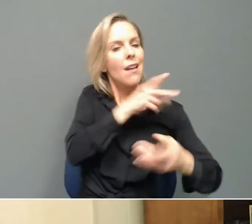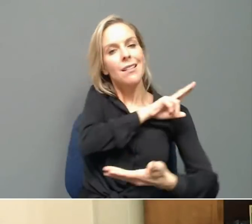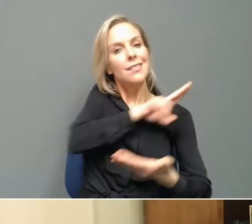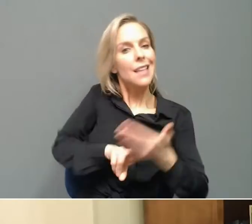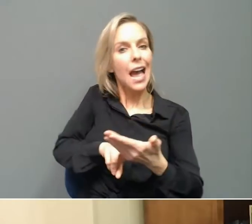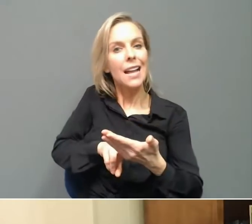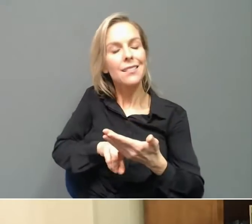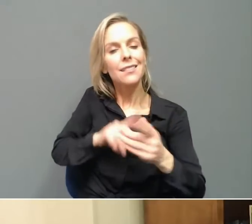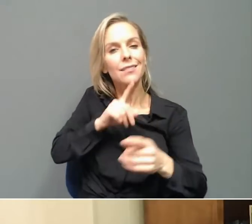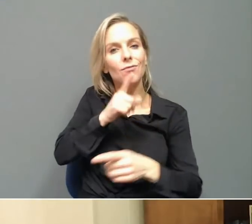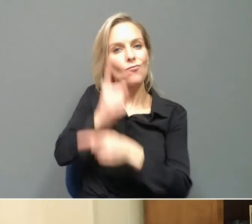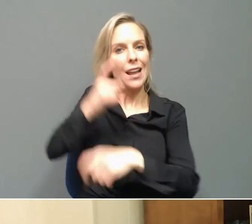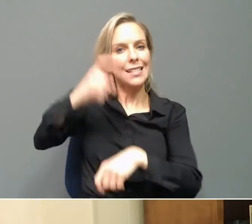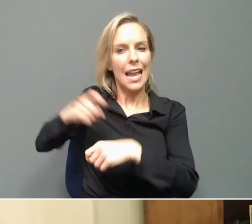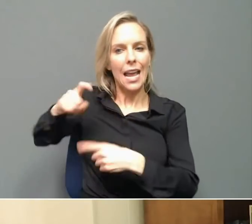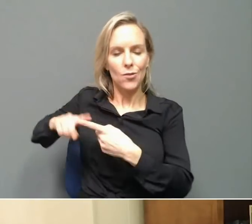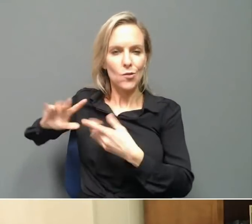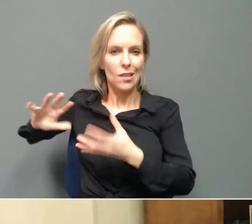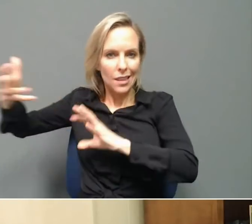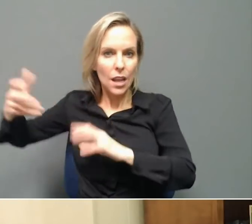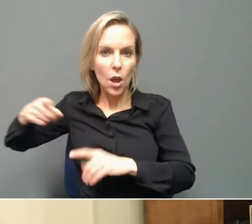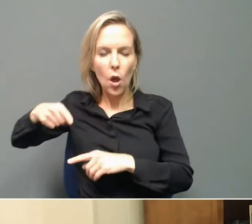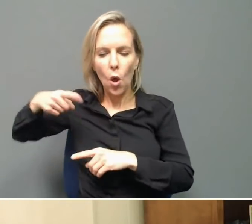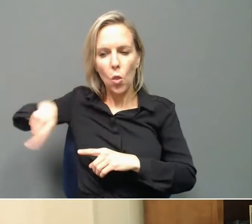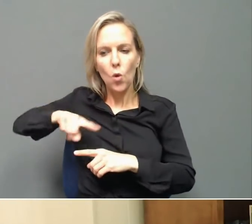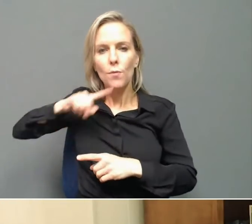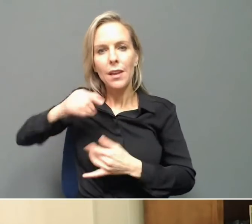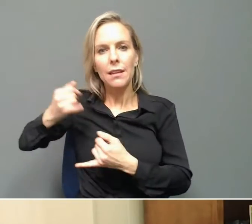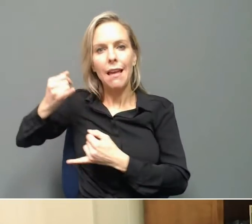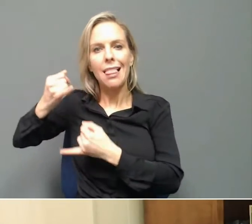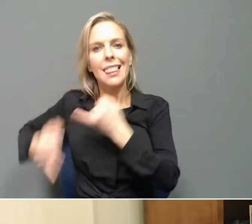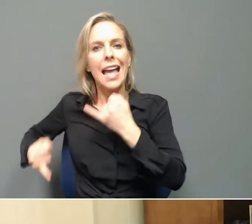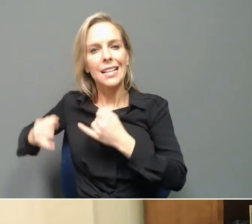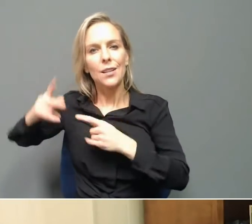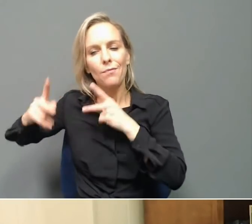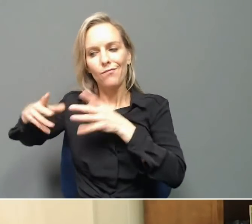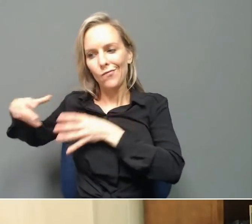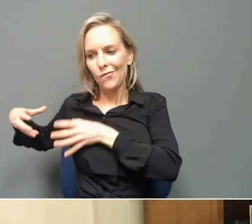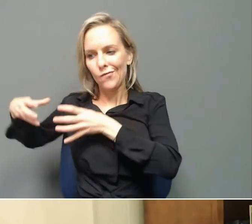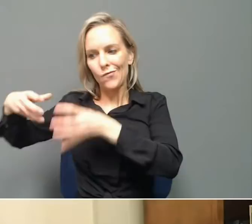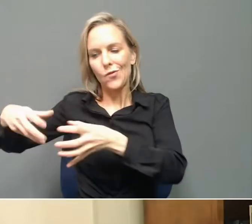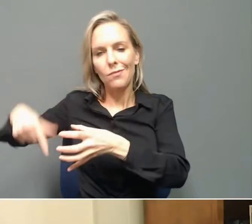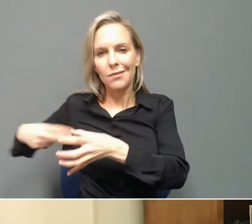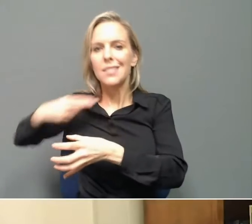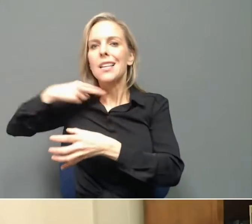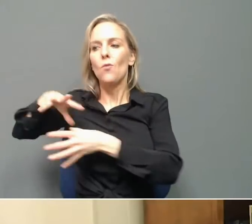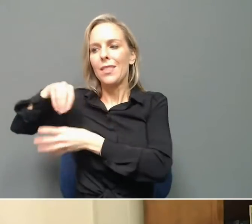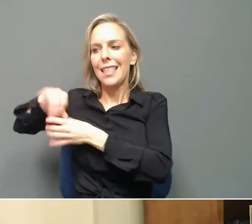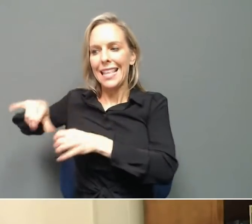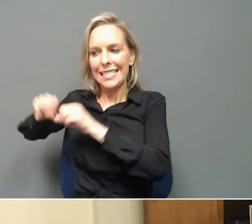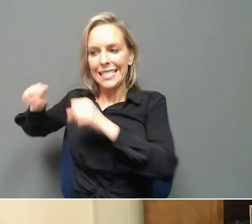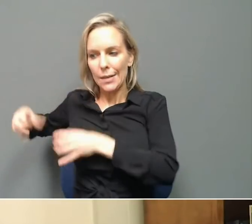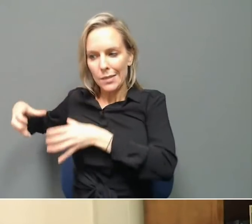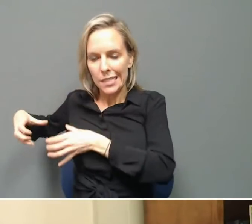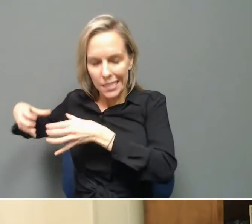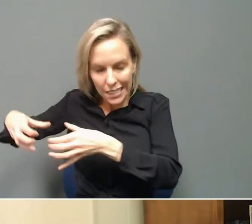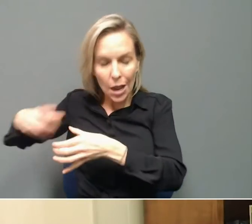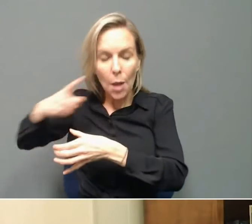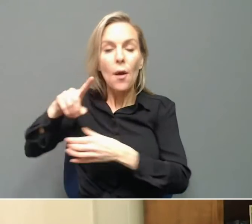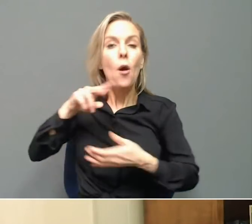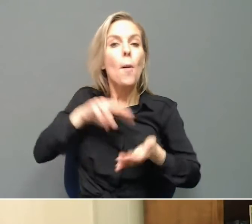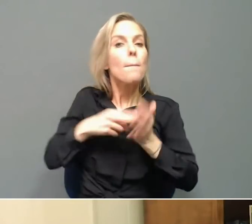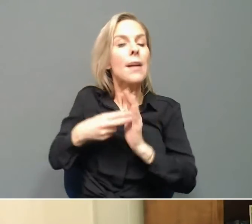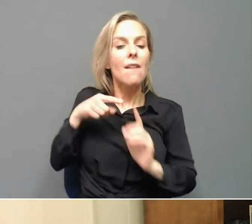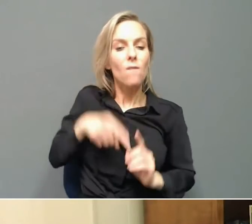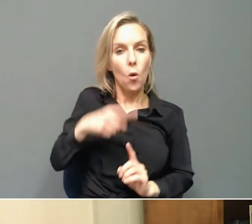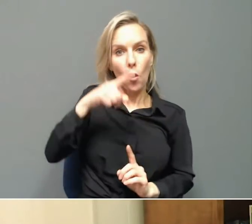those appear to be the last people who have been hung up in that system. As far as the amount of fraud,